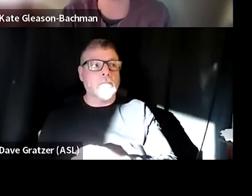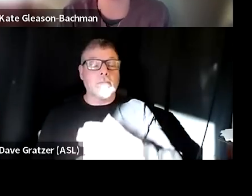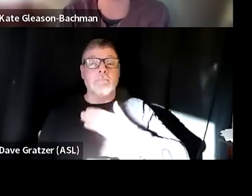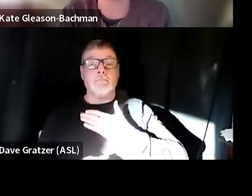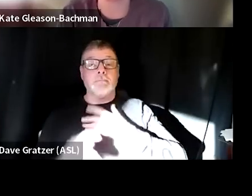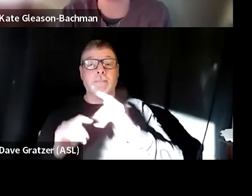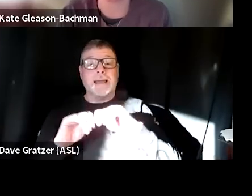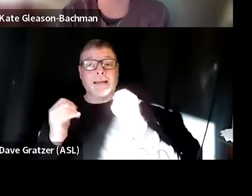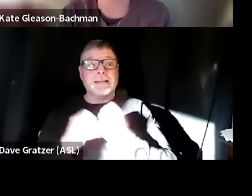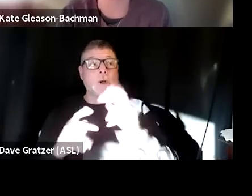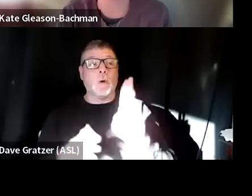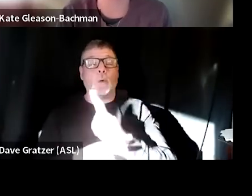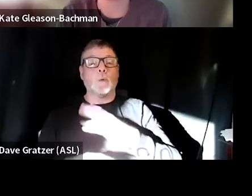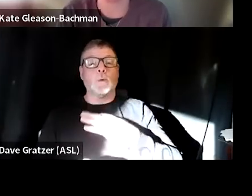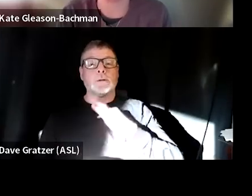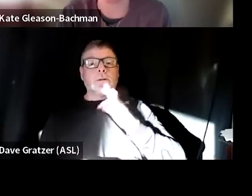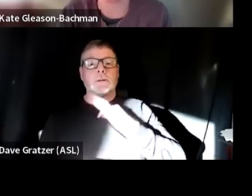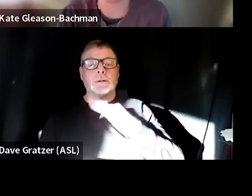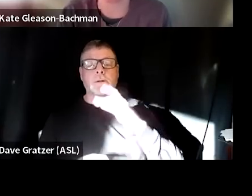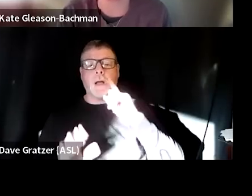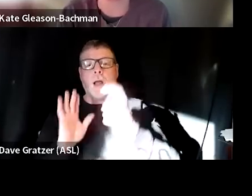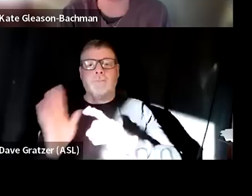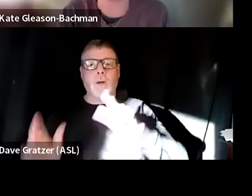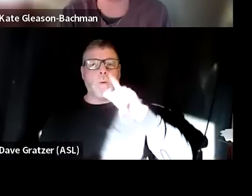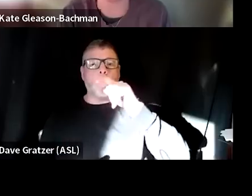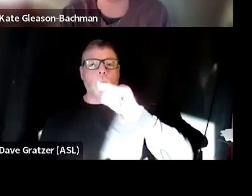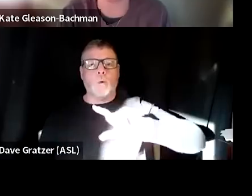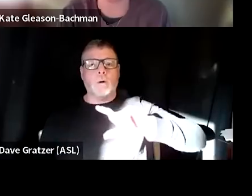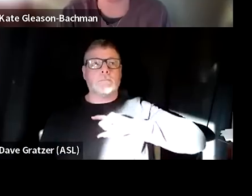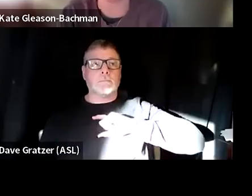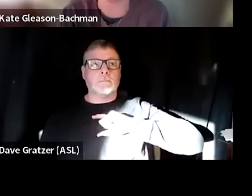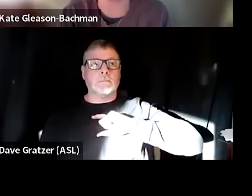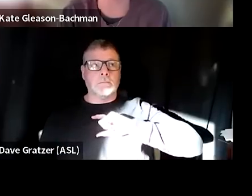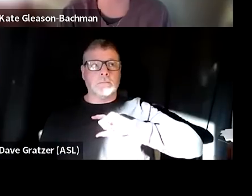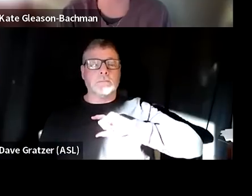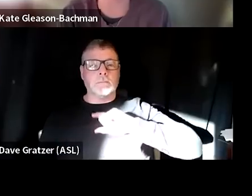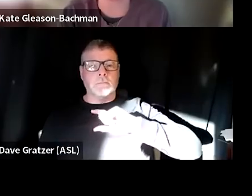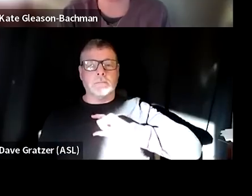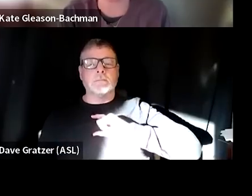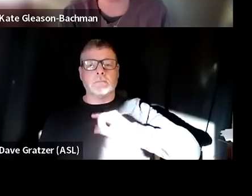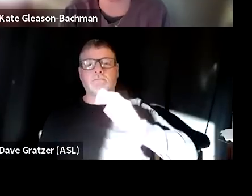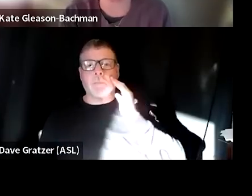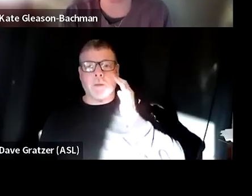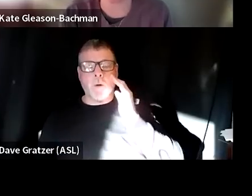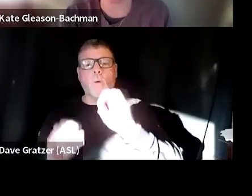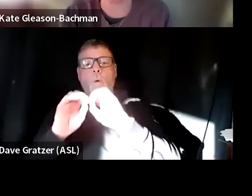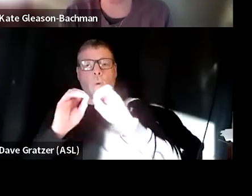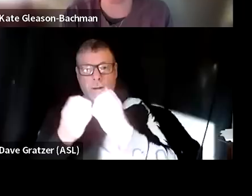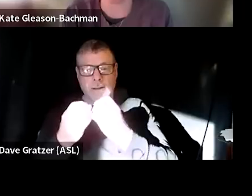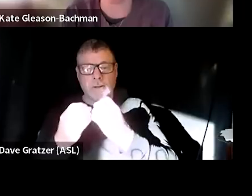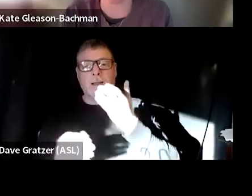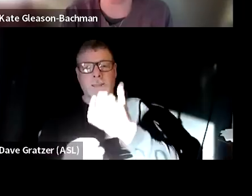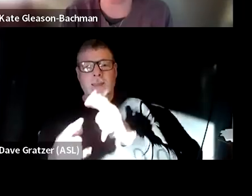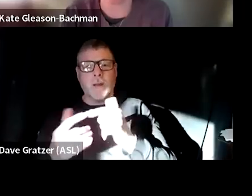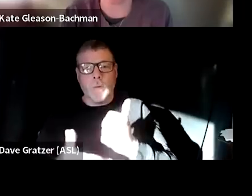team always wears lanyards, always identify. You always got to identify yourself. So that way they know that it's an organization that's there to